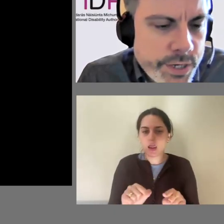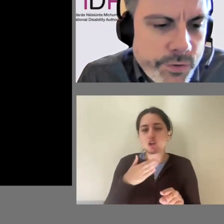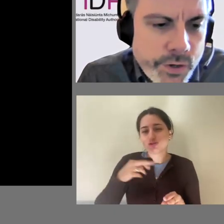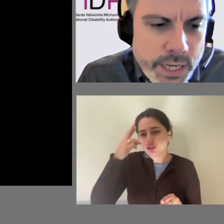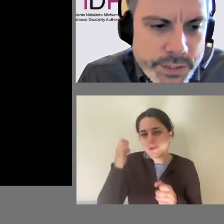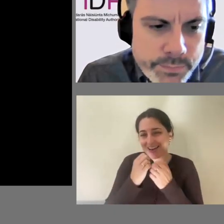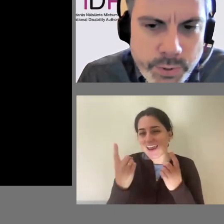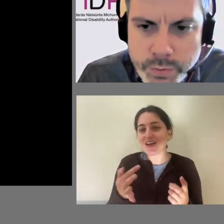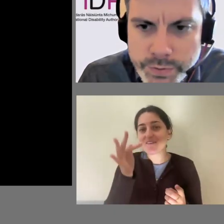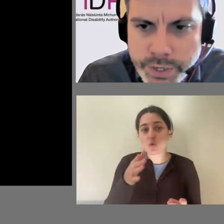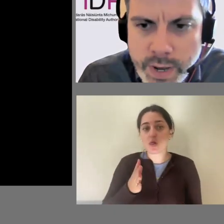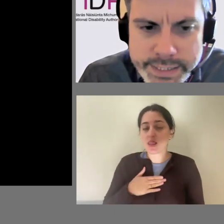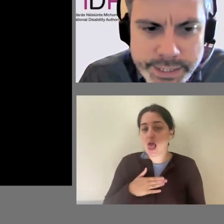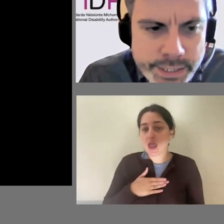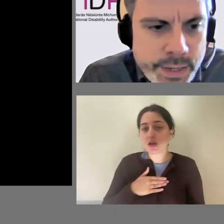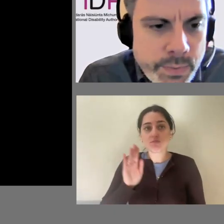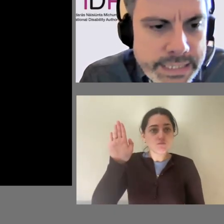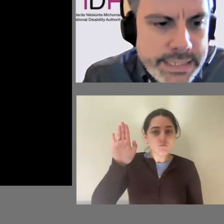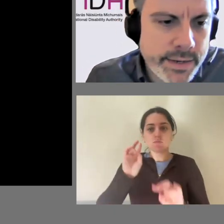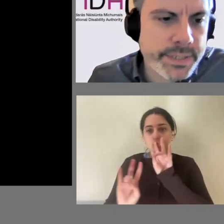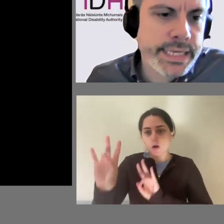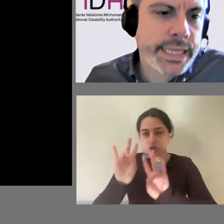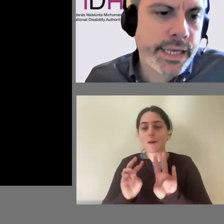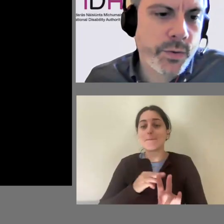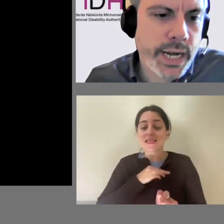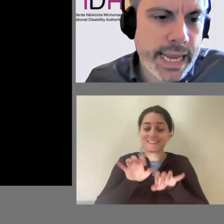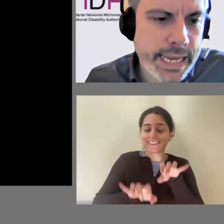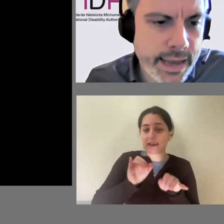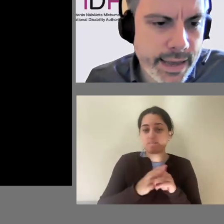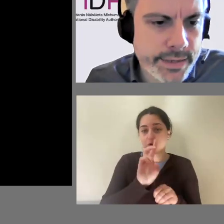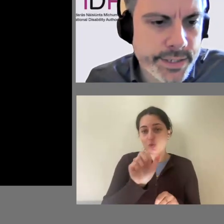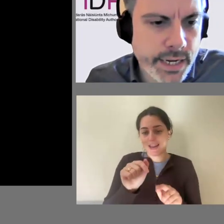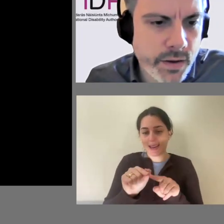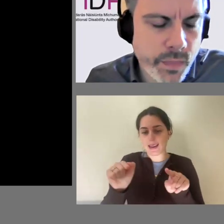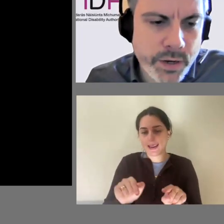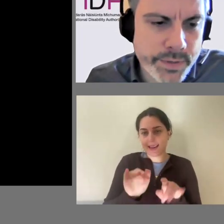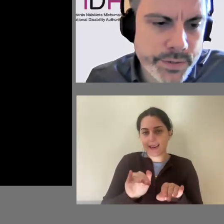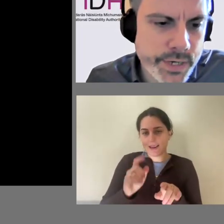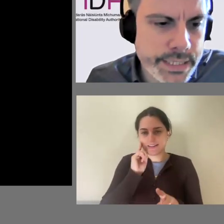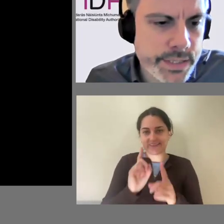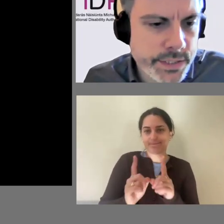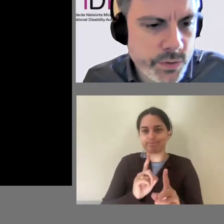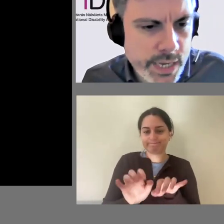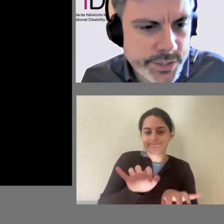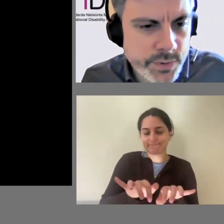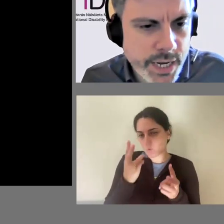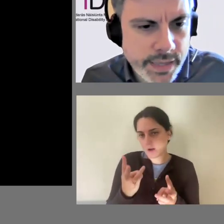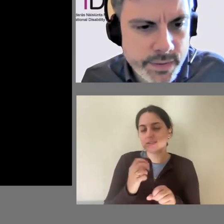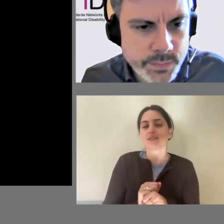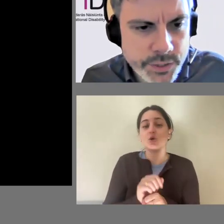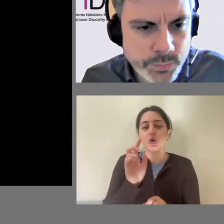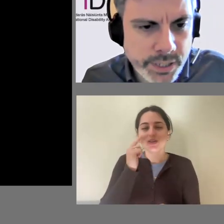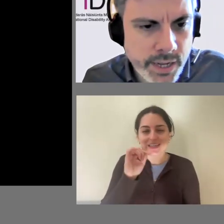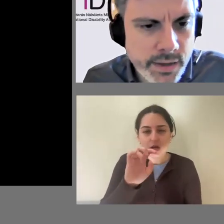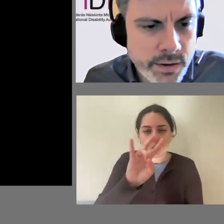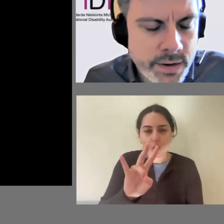to everyone, if you'd like to pose a question, please type it in the Q&A dialog at the bottom of the screen. So that's the question mark in